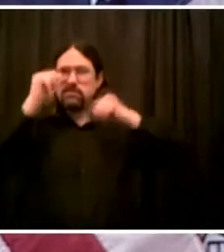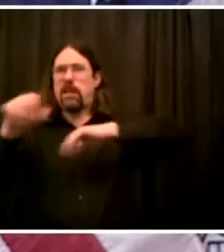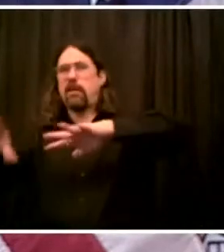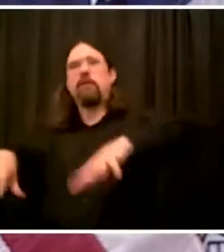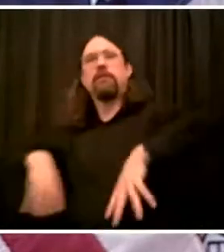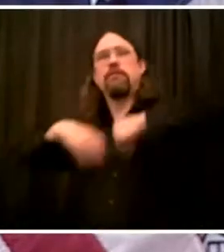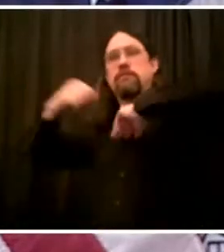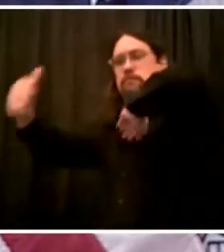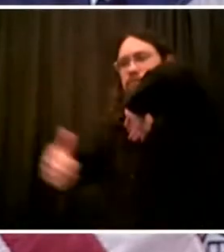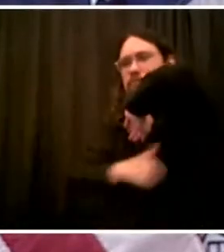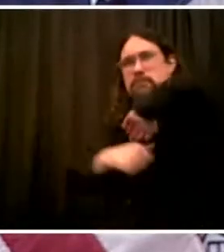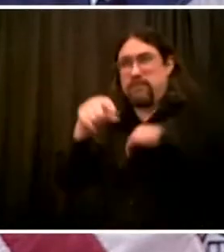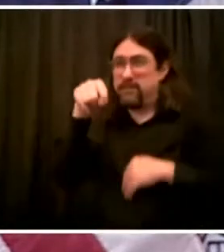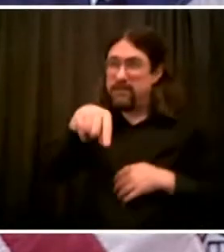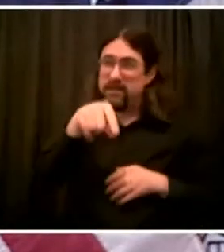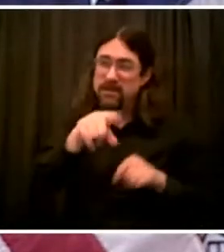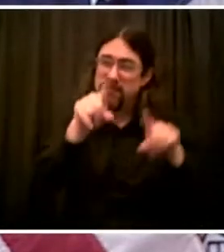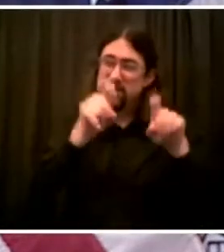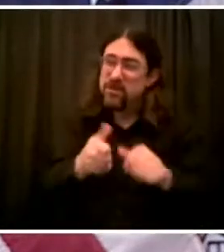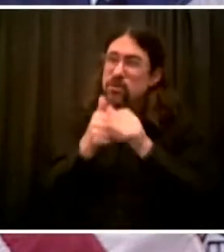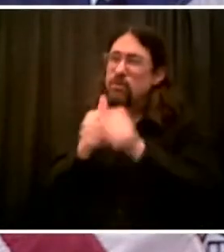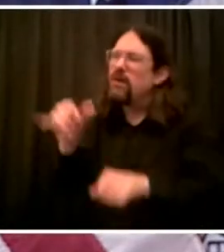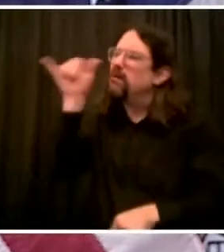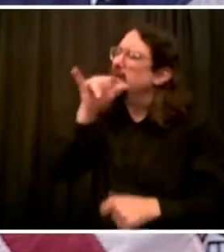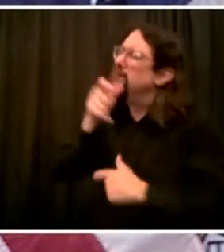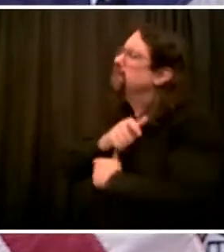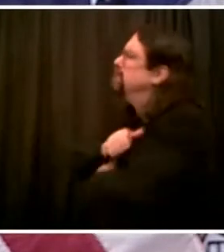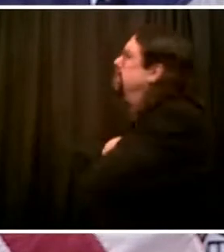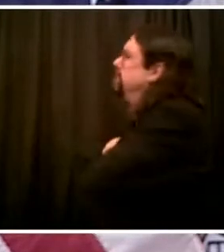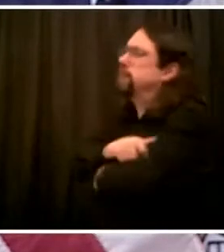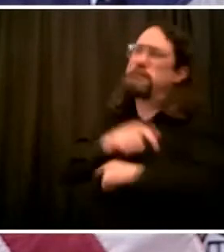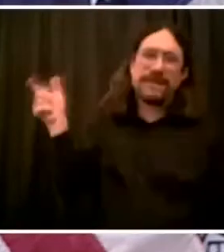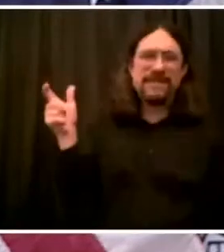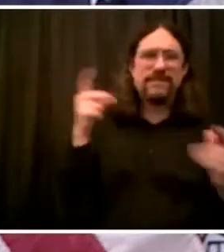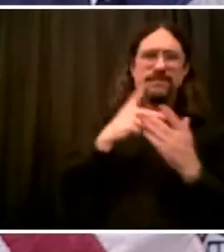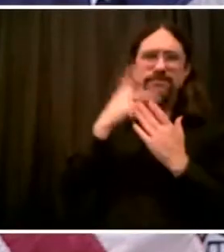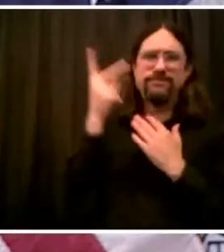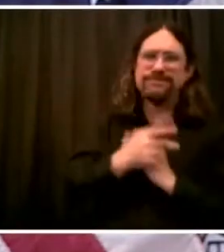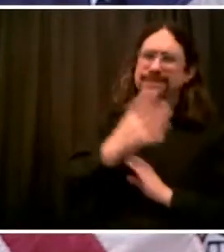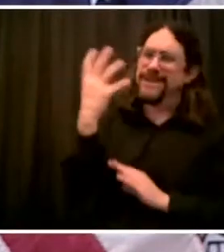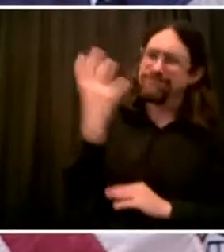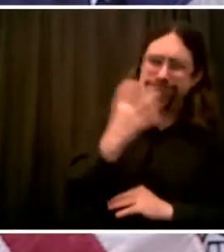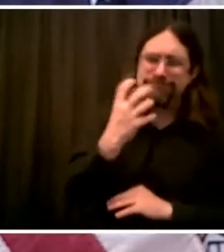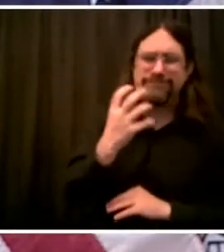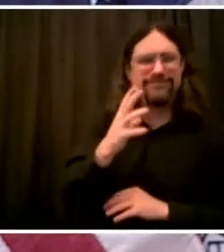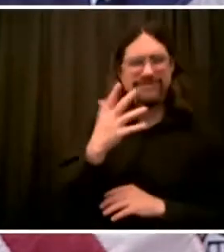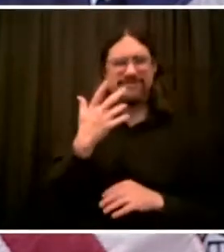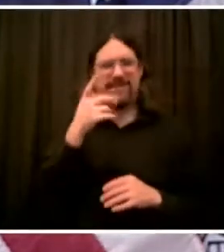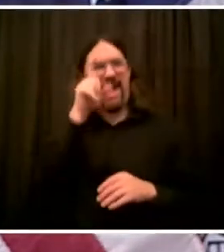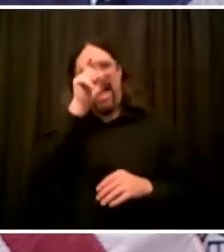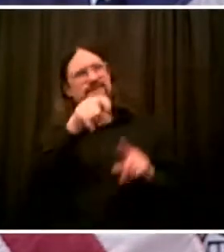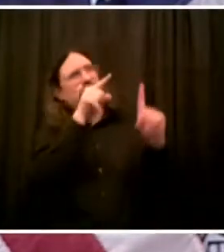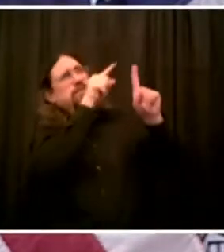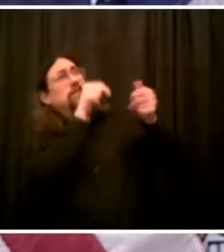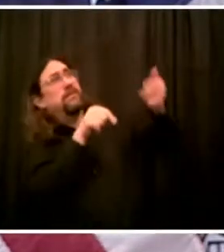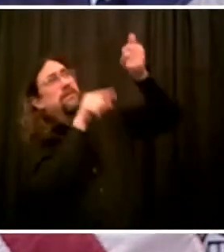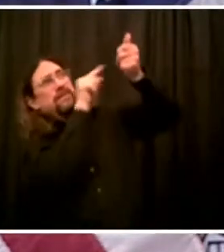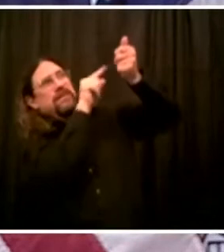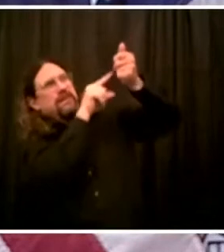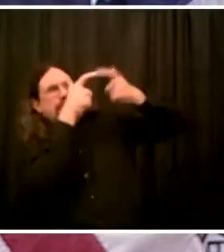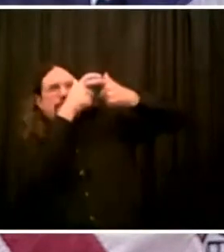our history, but on a massive level that I believed fundamentally only a major operational agency could do, and